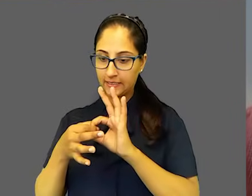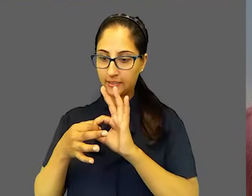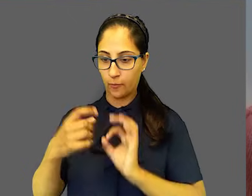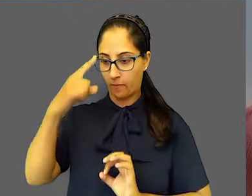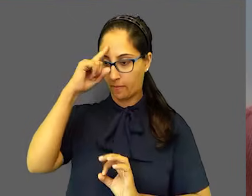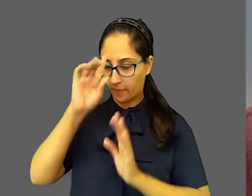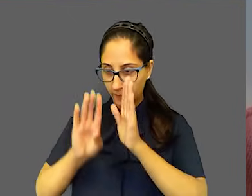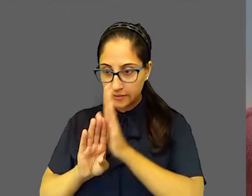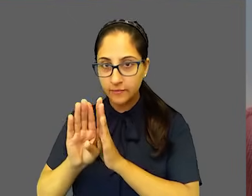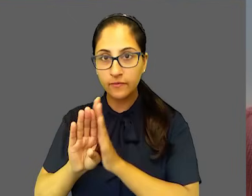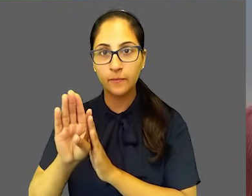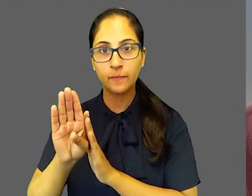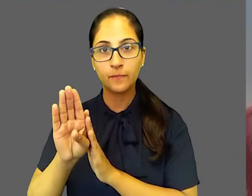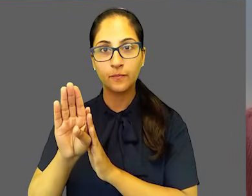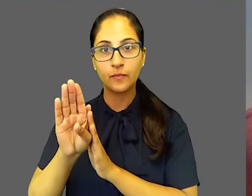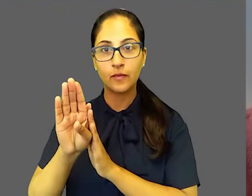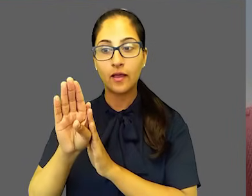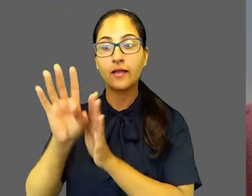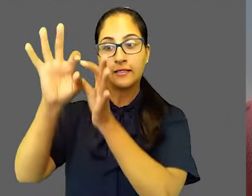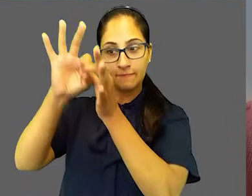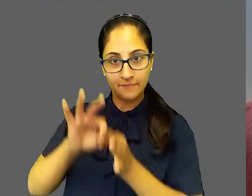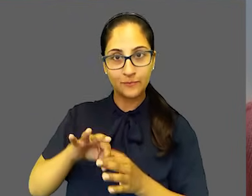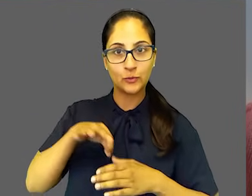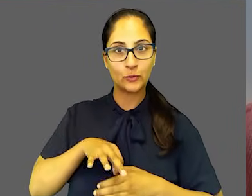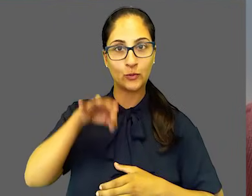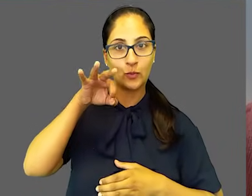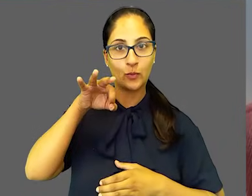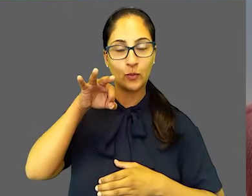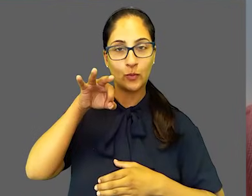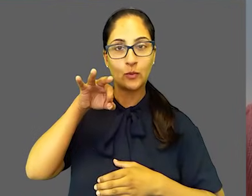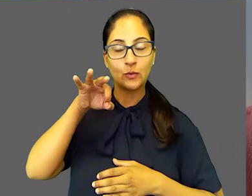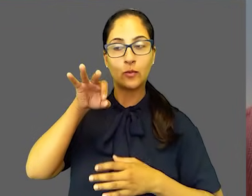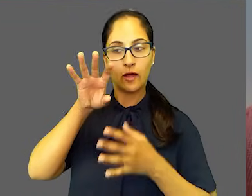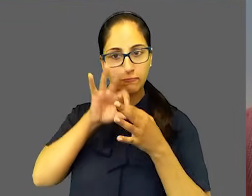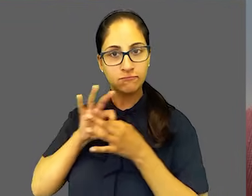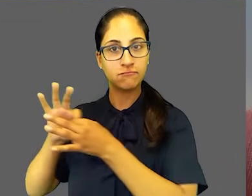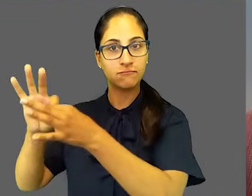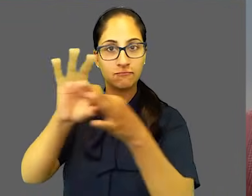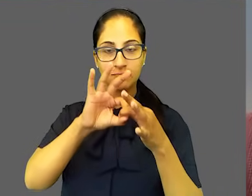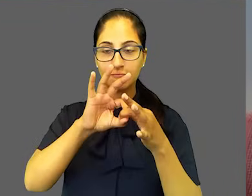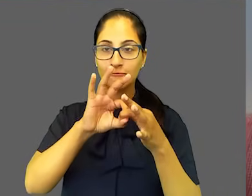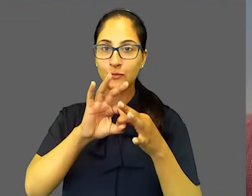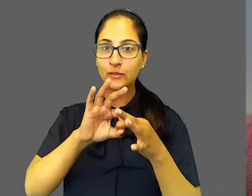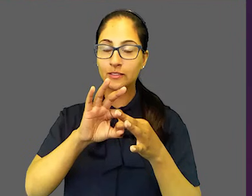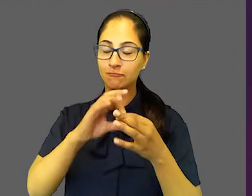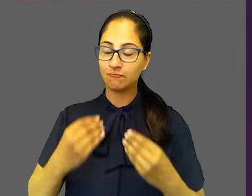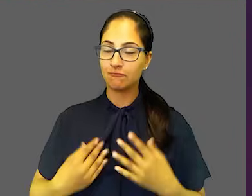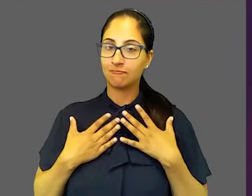mind and the development of the soul. And so that was a really fruitful experience for me.